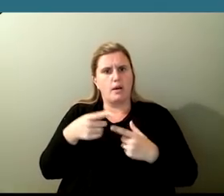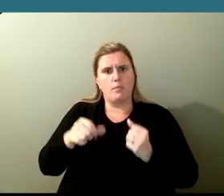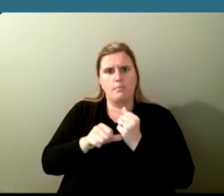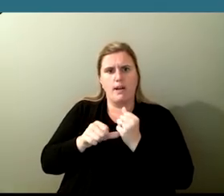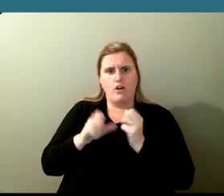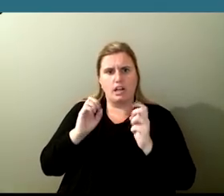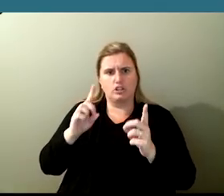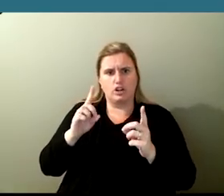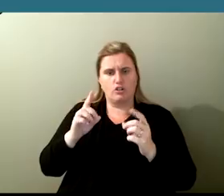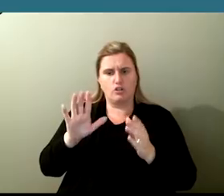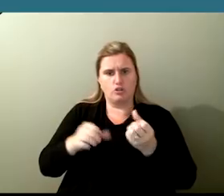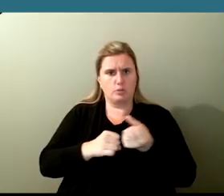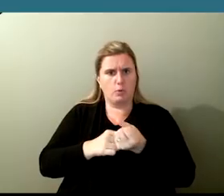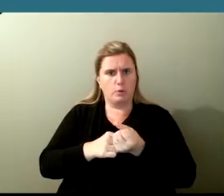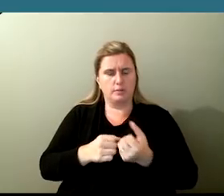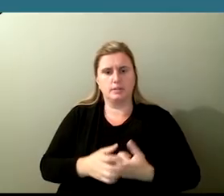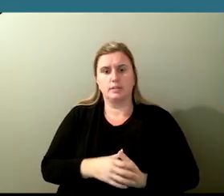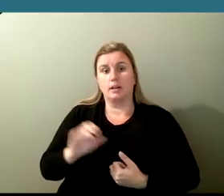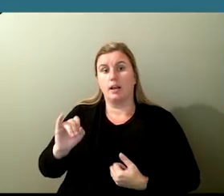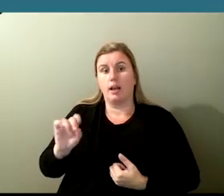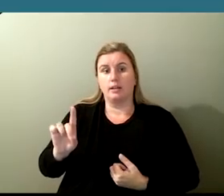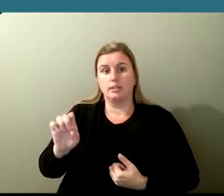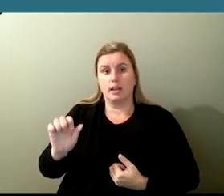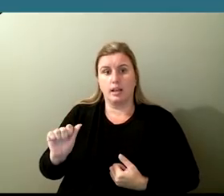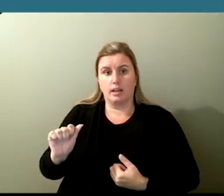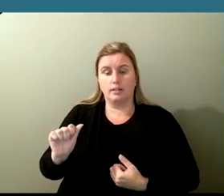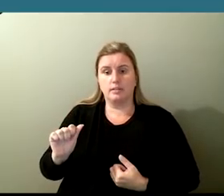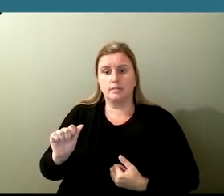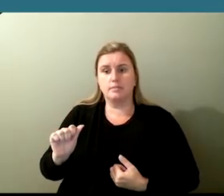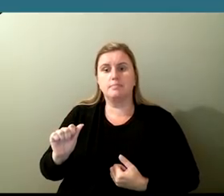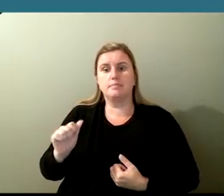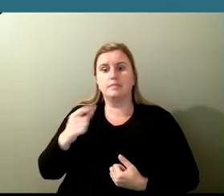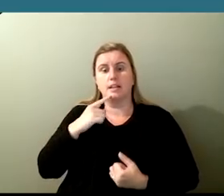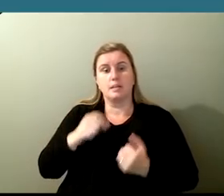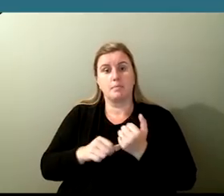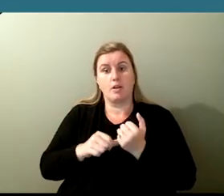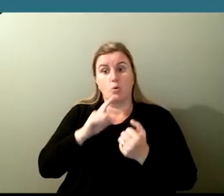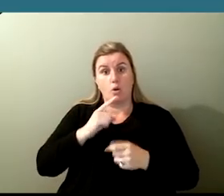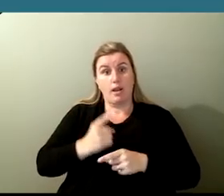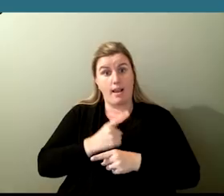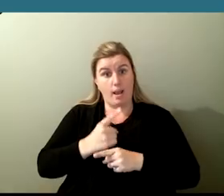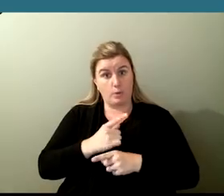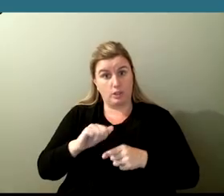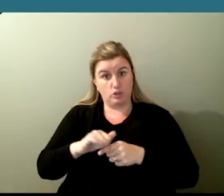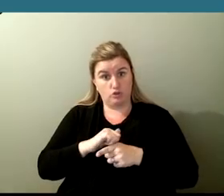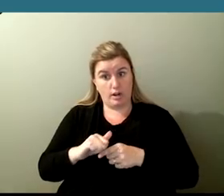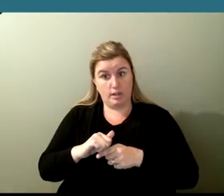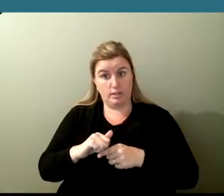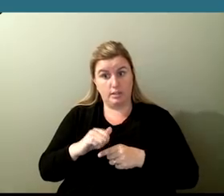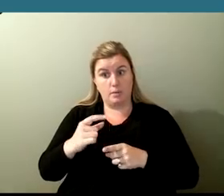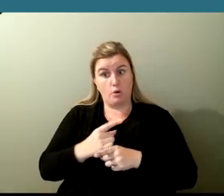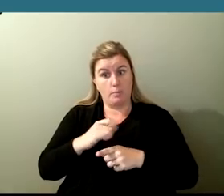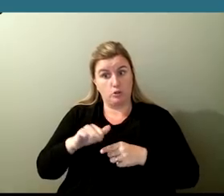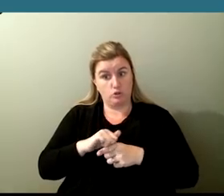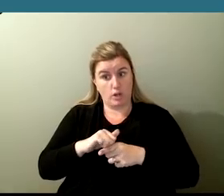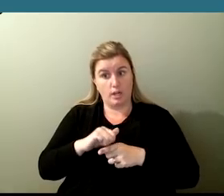support? So IDEA has stipulated that paraeducators who are adequately trained and appropriately trained